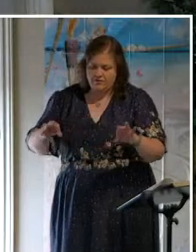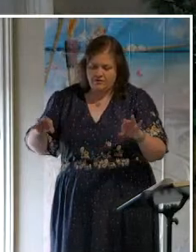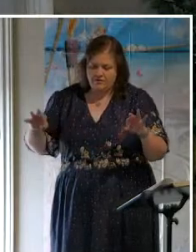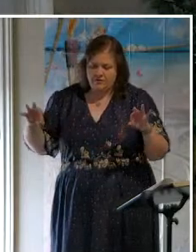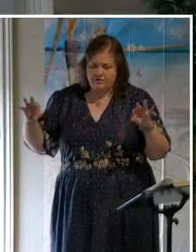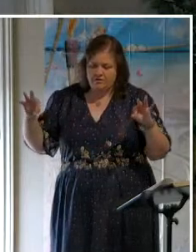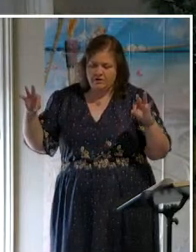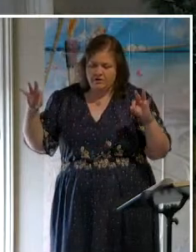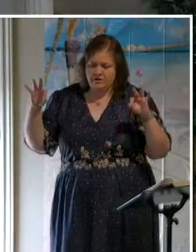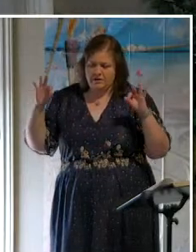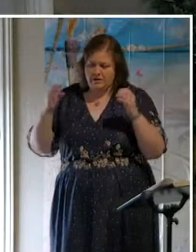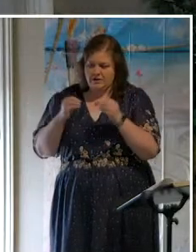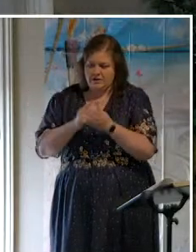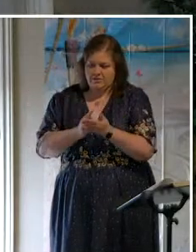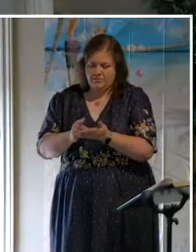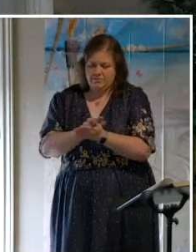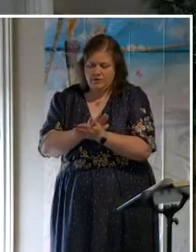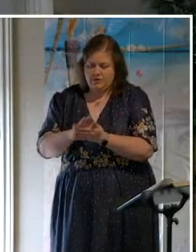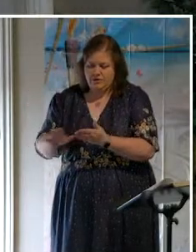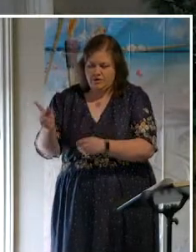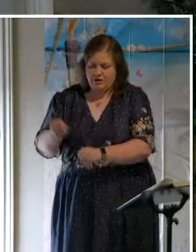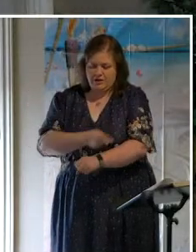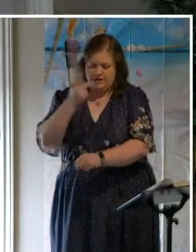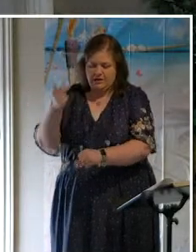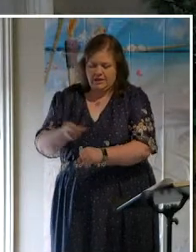The spotless Lamb of